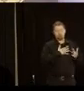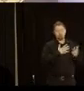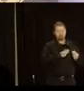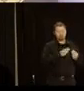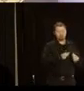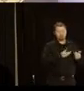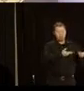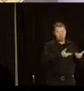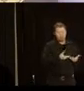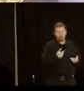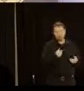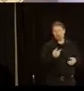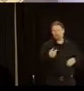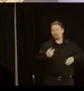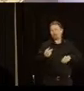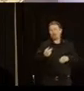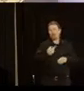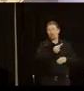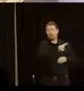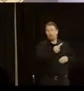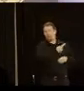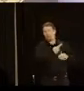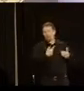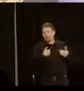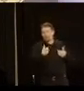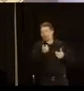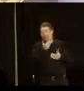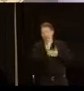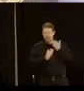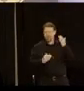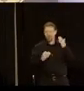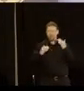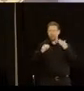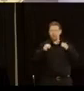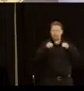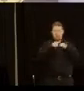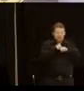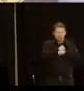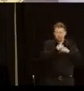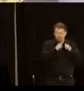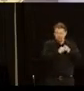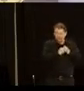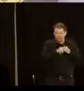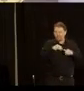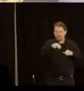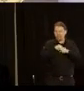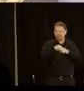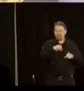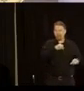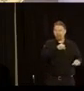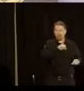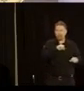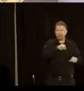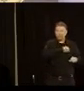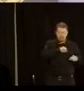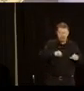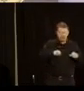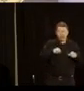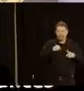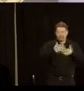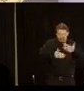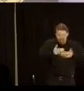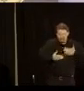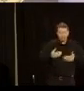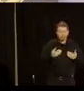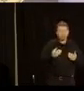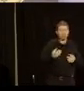I engaged in a few battles during our time together in the legislature, and I know there's quite a few legislators here. Always on the same side,